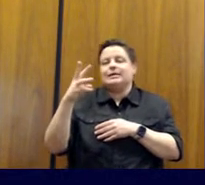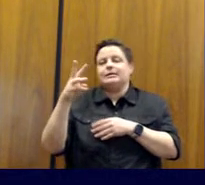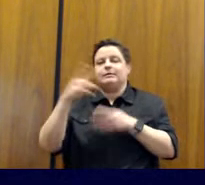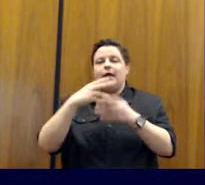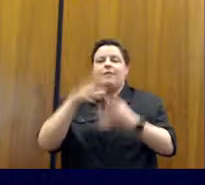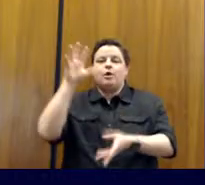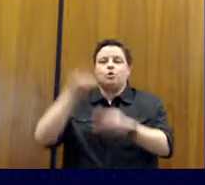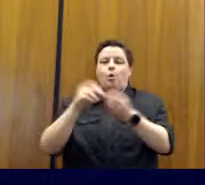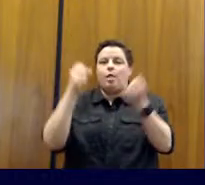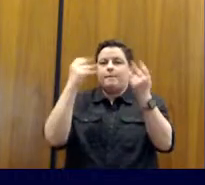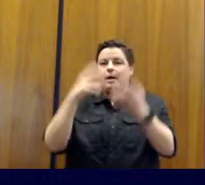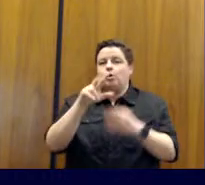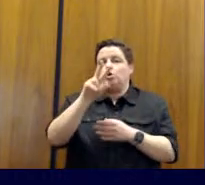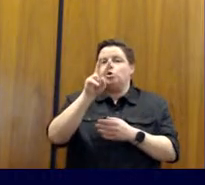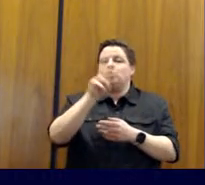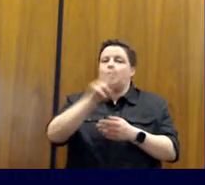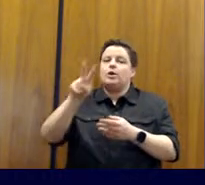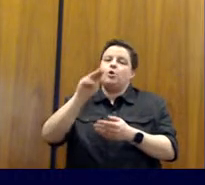in the total amount of